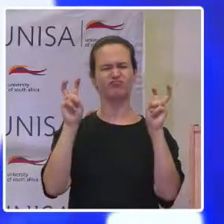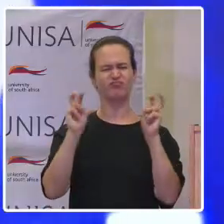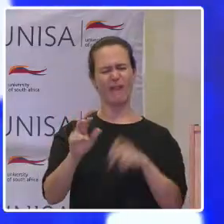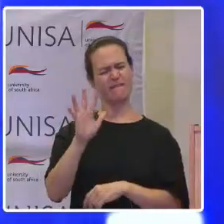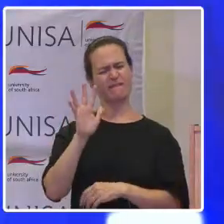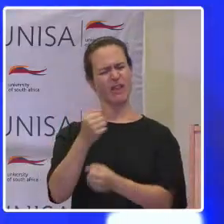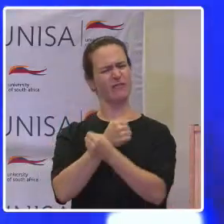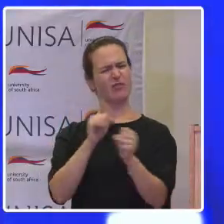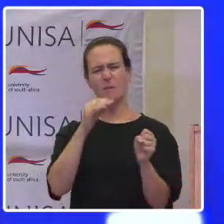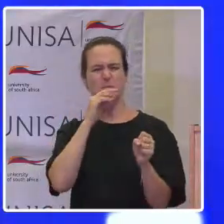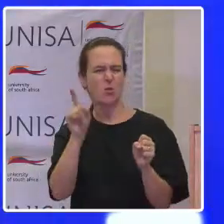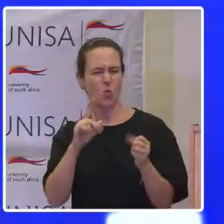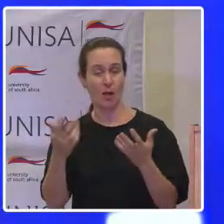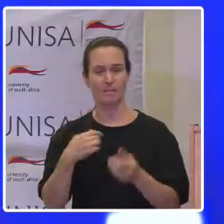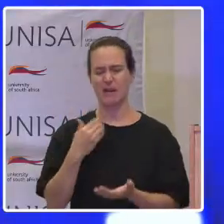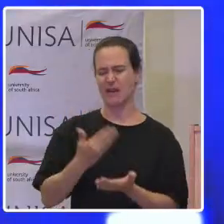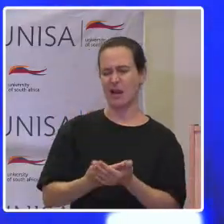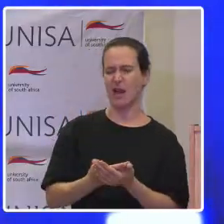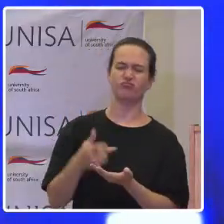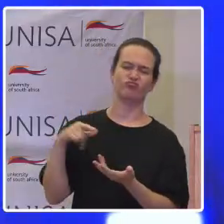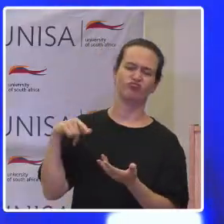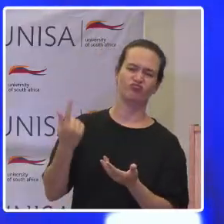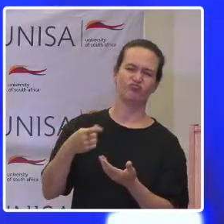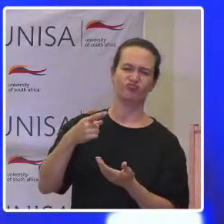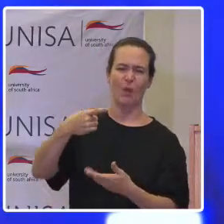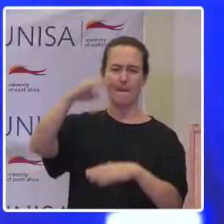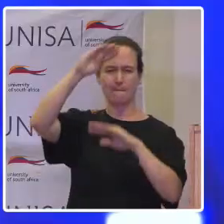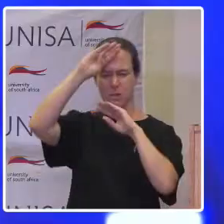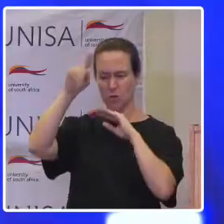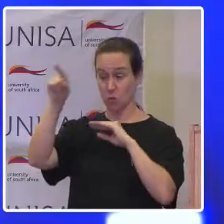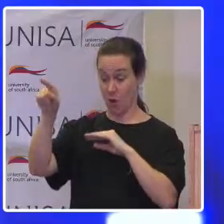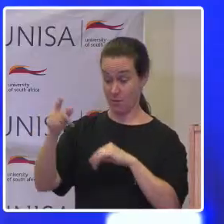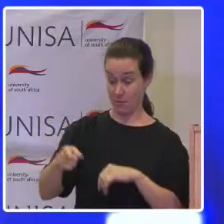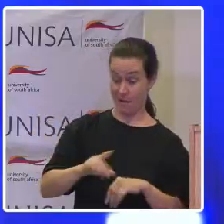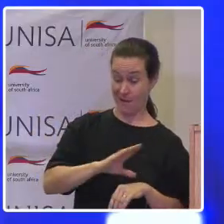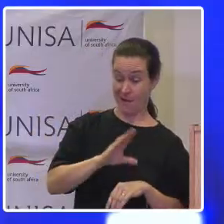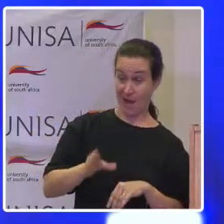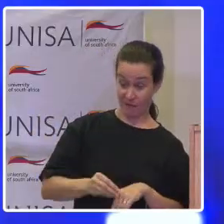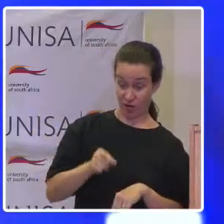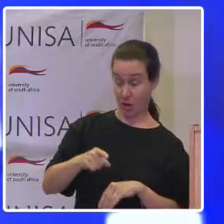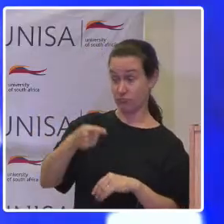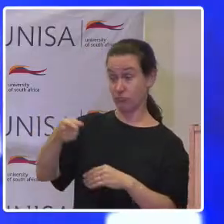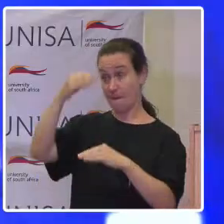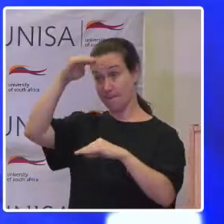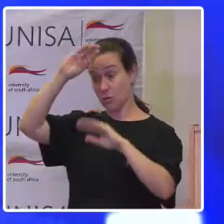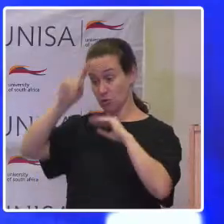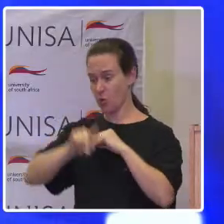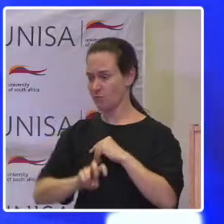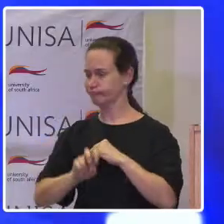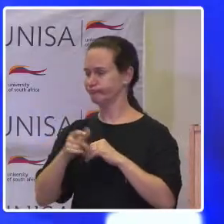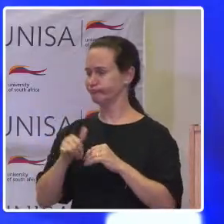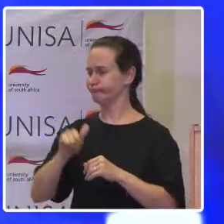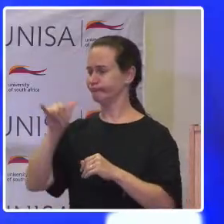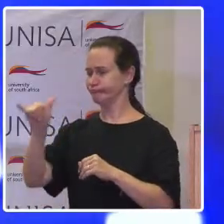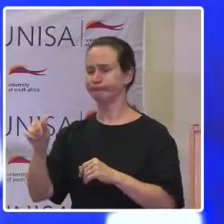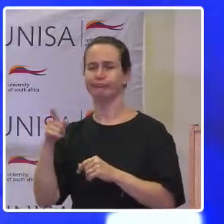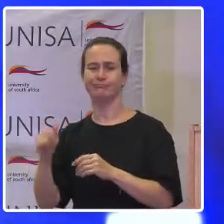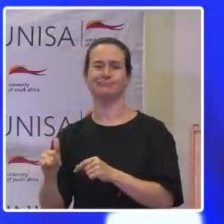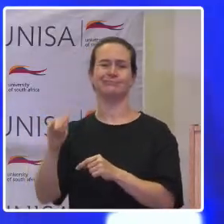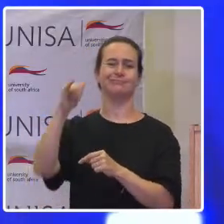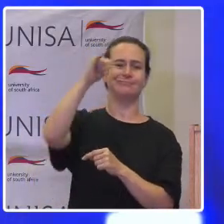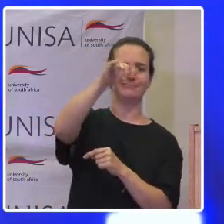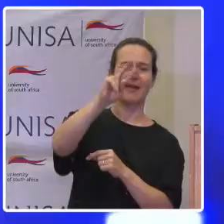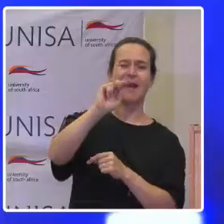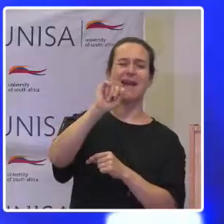travel from South Africa to Botswana, drop off passengers, pick up passengers, and then go on to Nairobi, and then complete the same trip